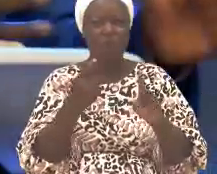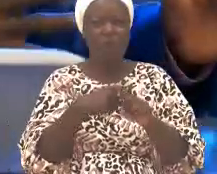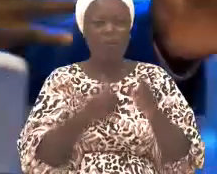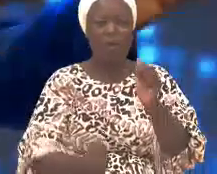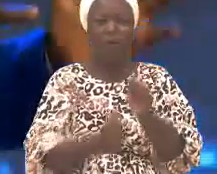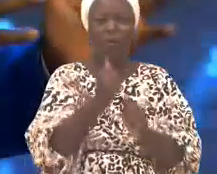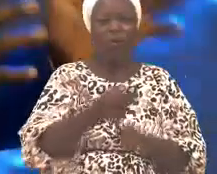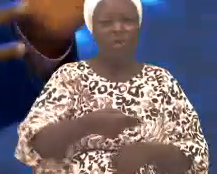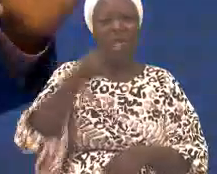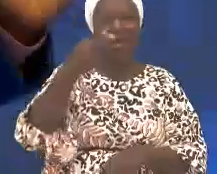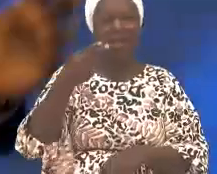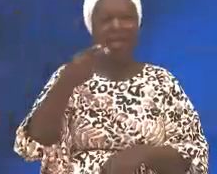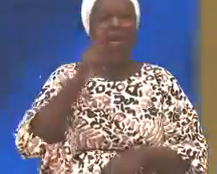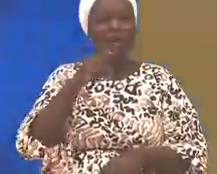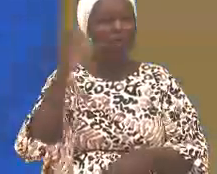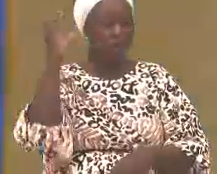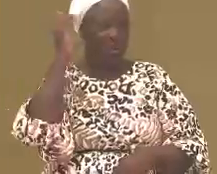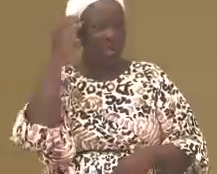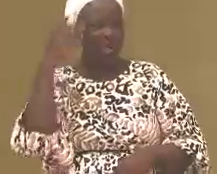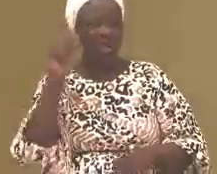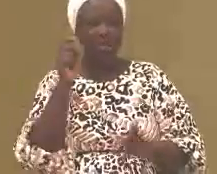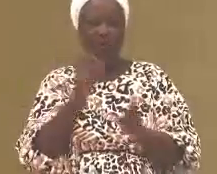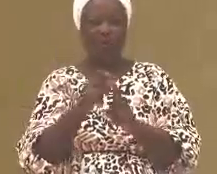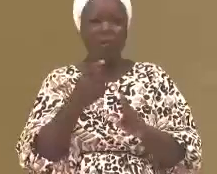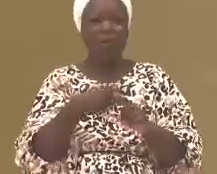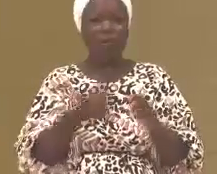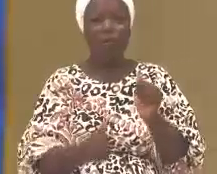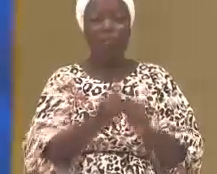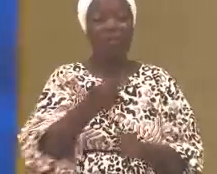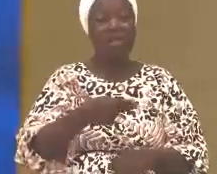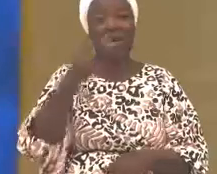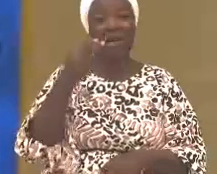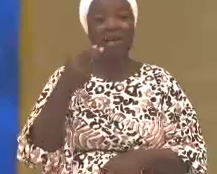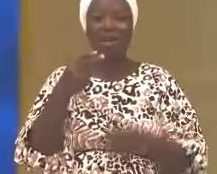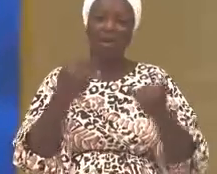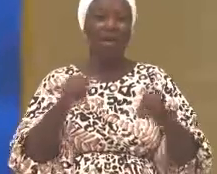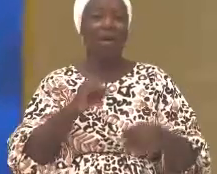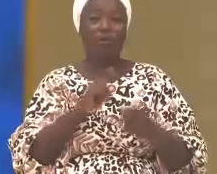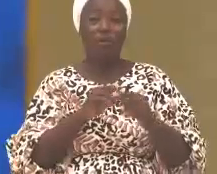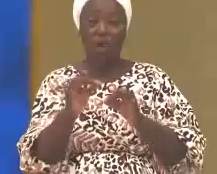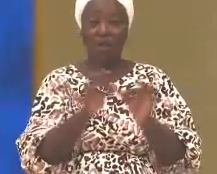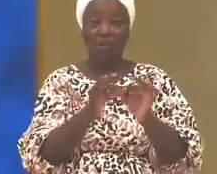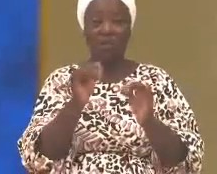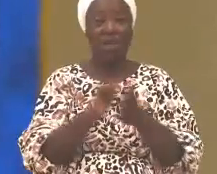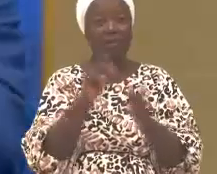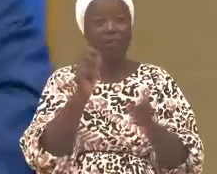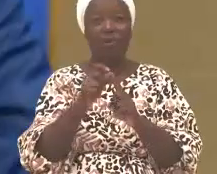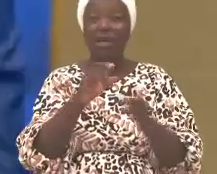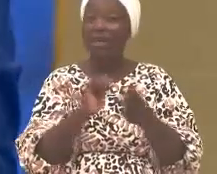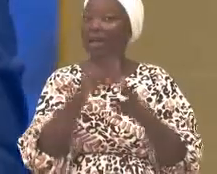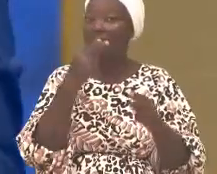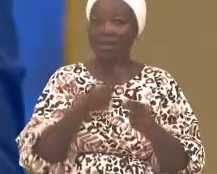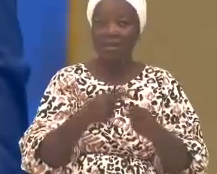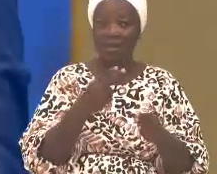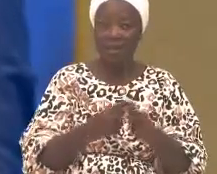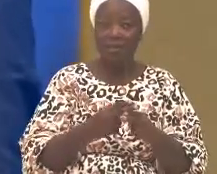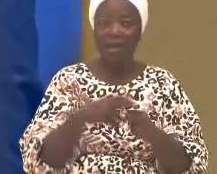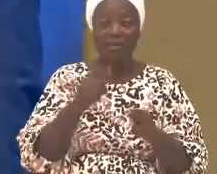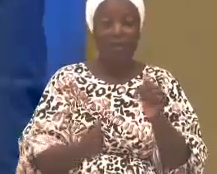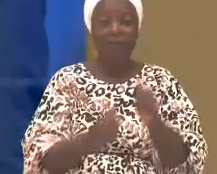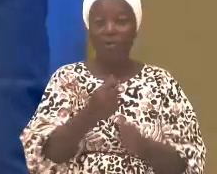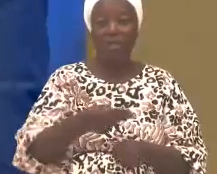hear the word from the Most High. Let me explain that word, that name, the Most High.